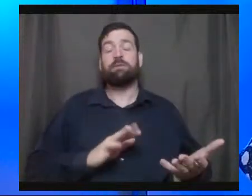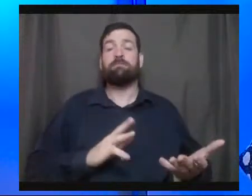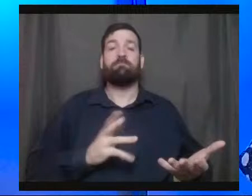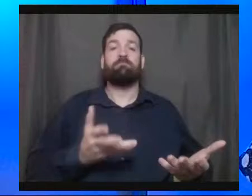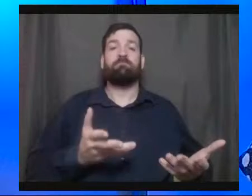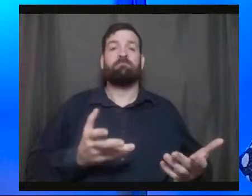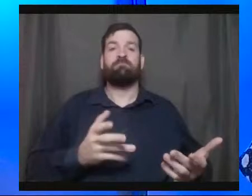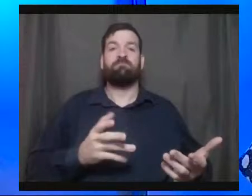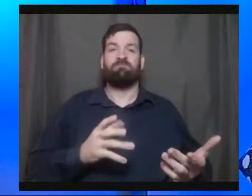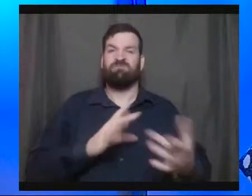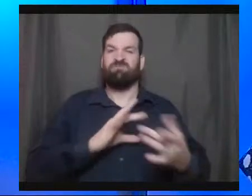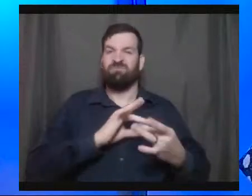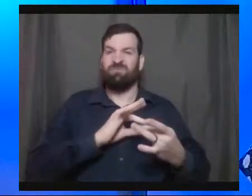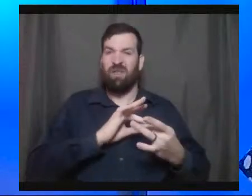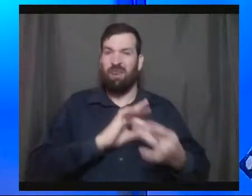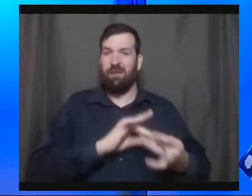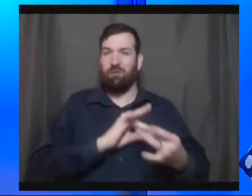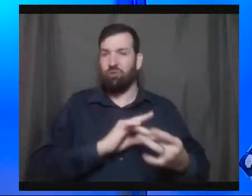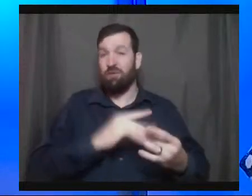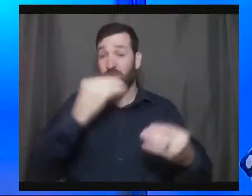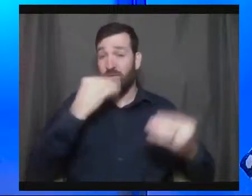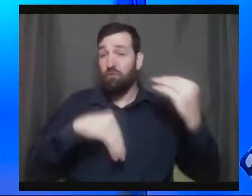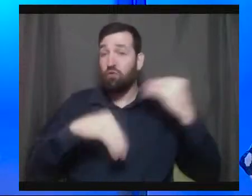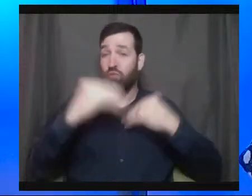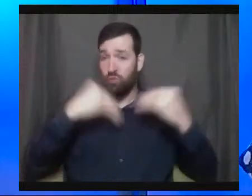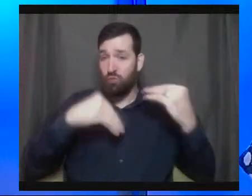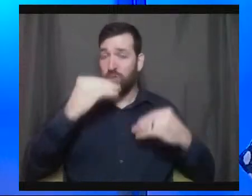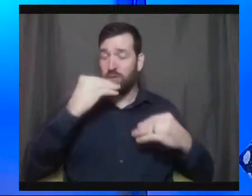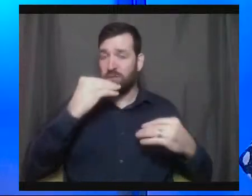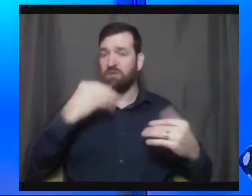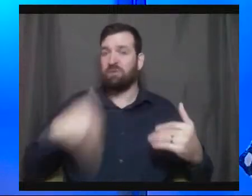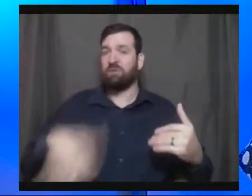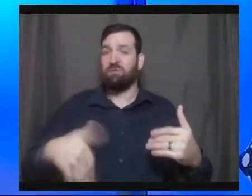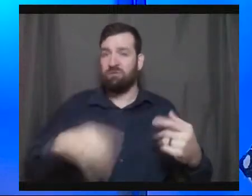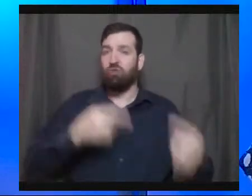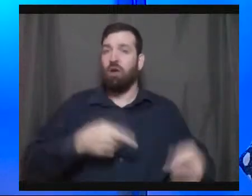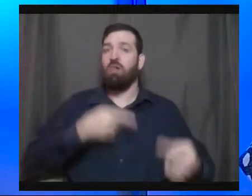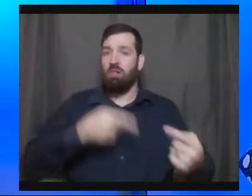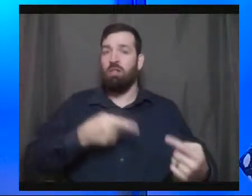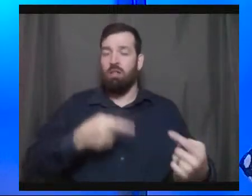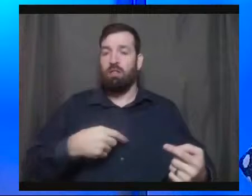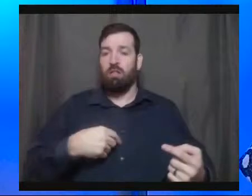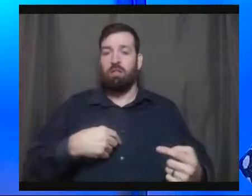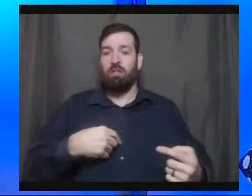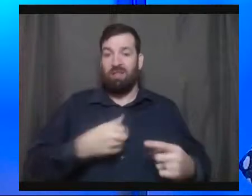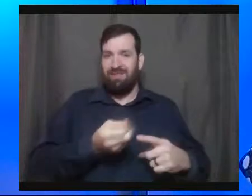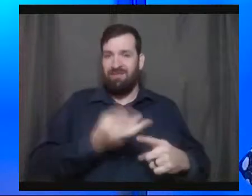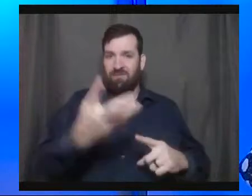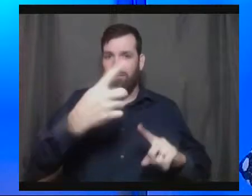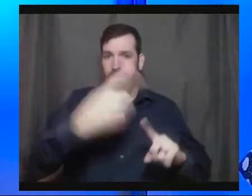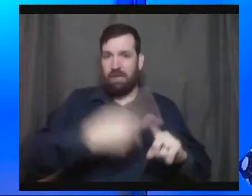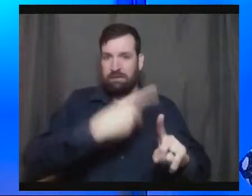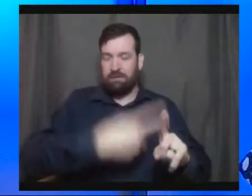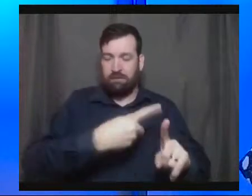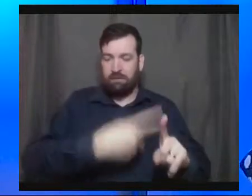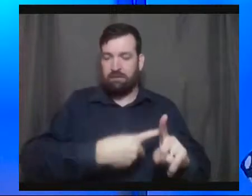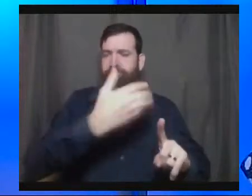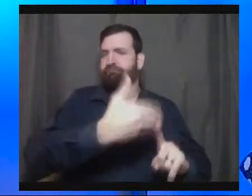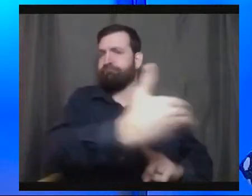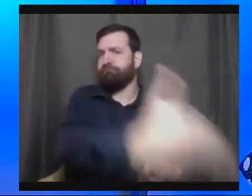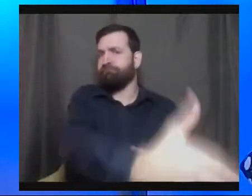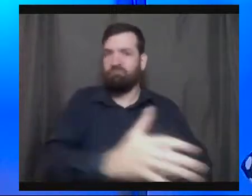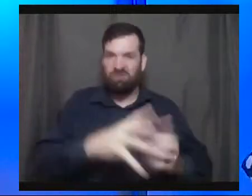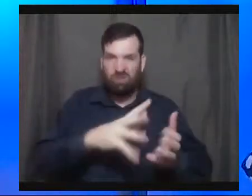relationship with food. I feel like it's been a struggle for me, just the months after surgery, relearning how your body works and what you're able